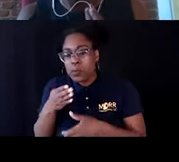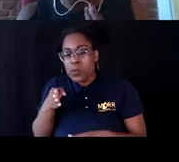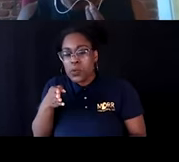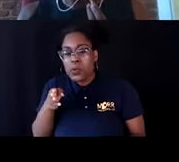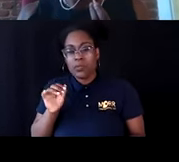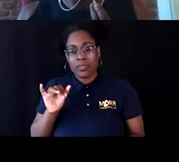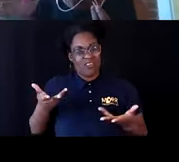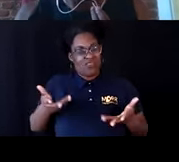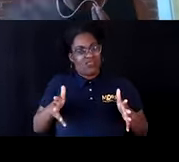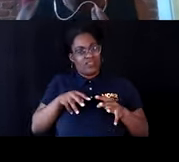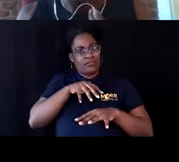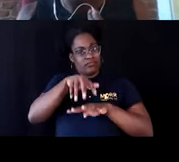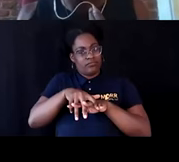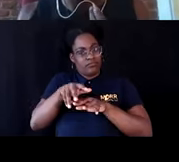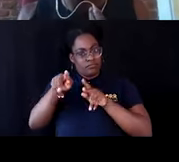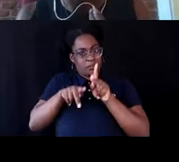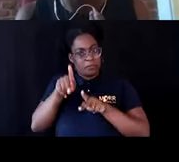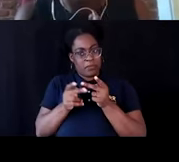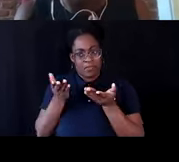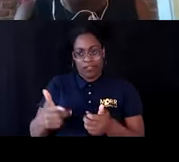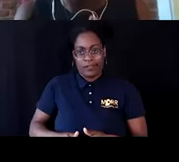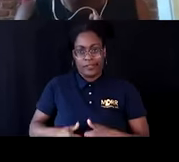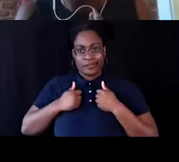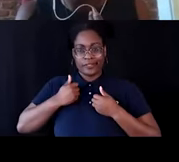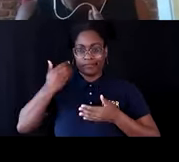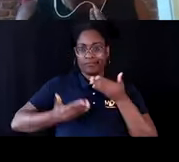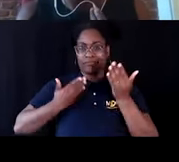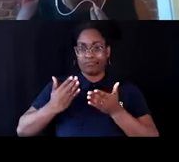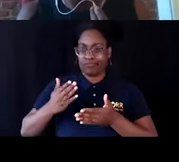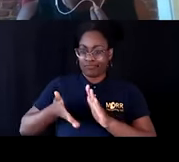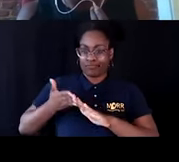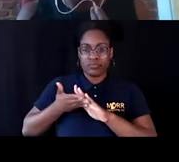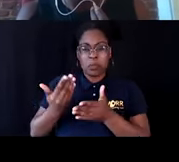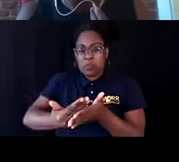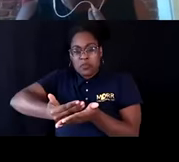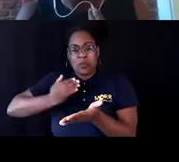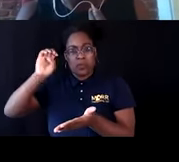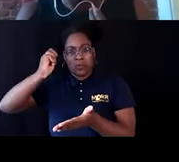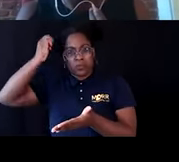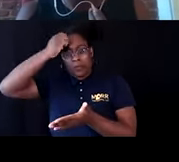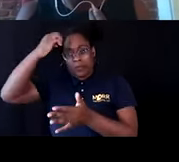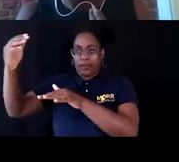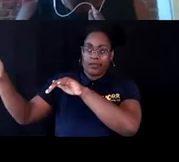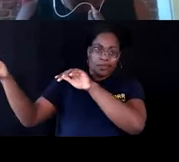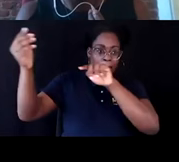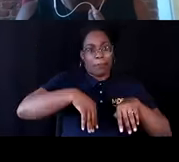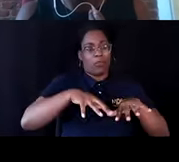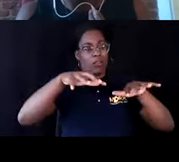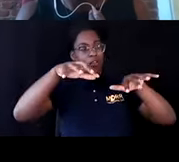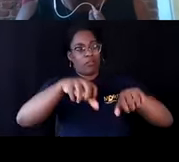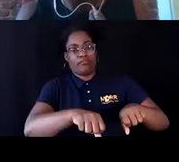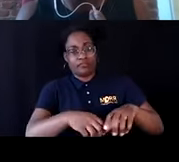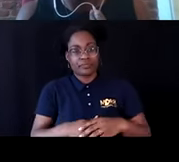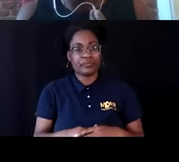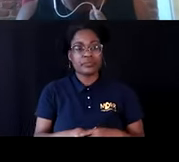From in the East, we are talking about the Muscogee and the Creek, all the way